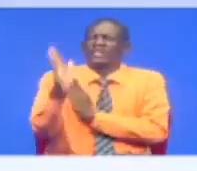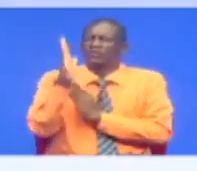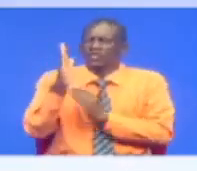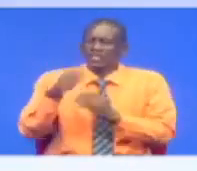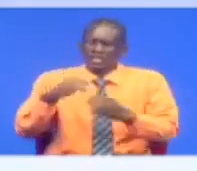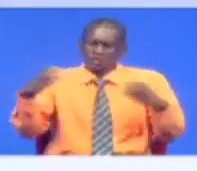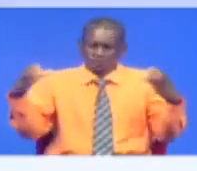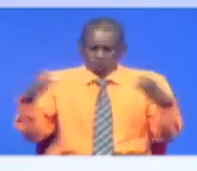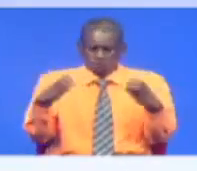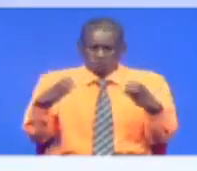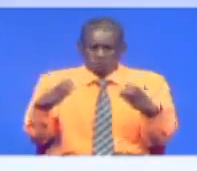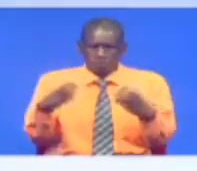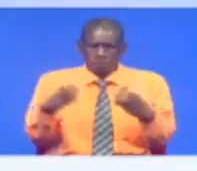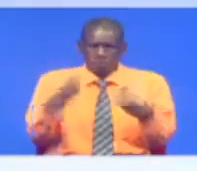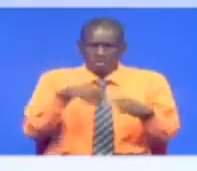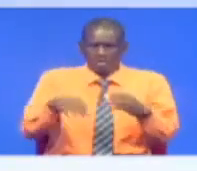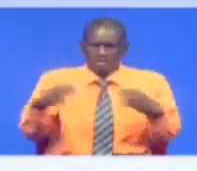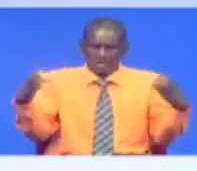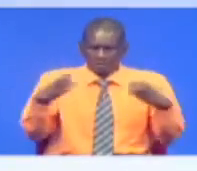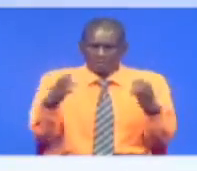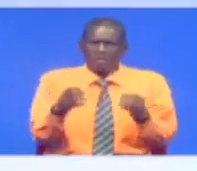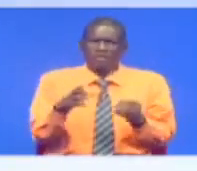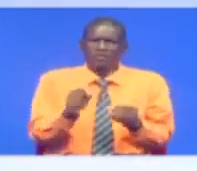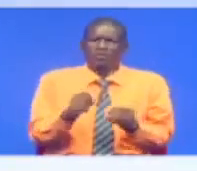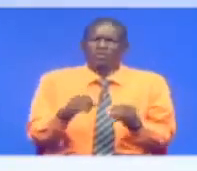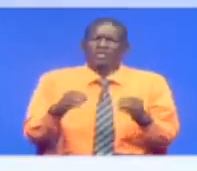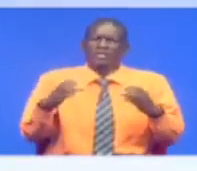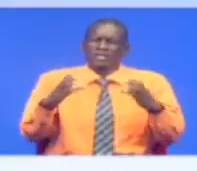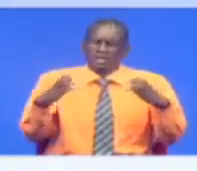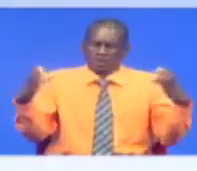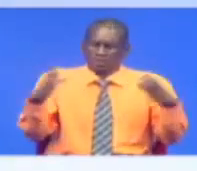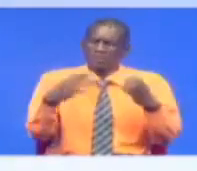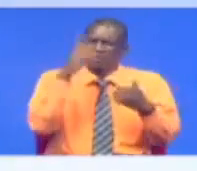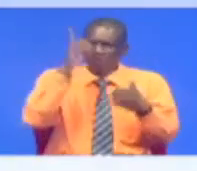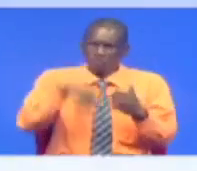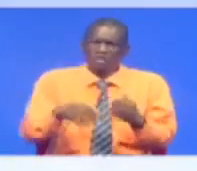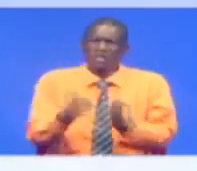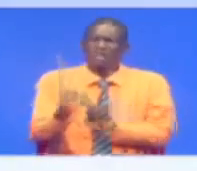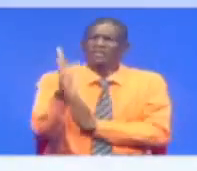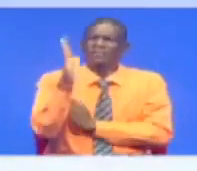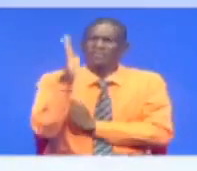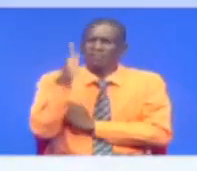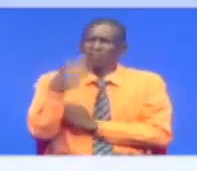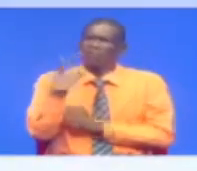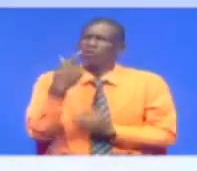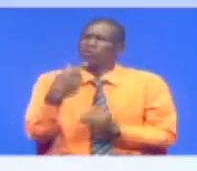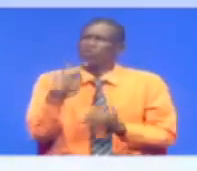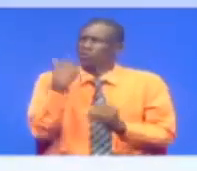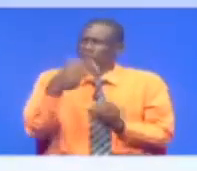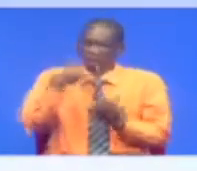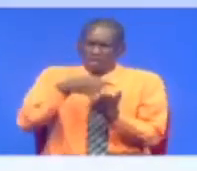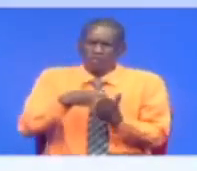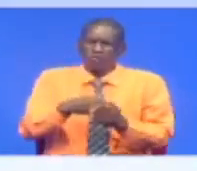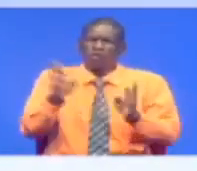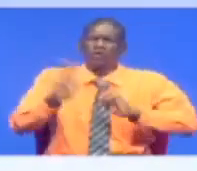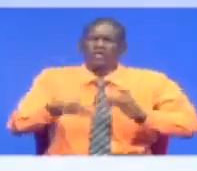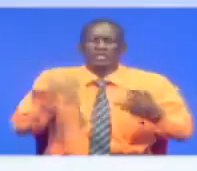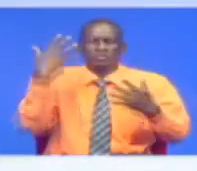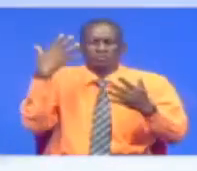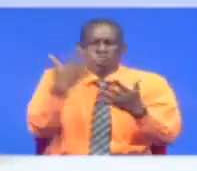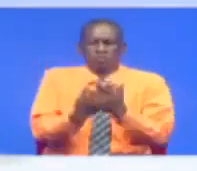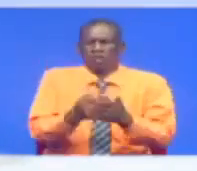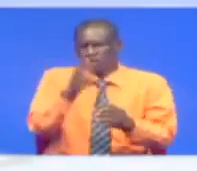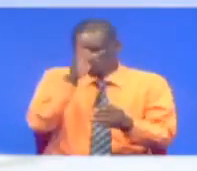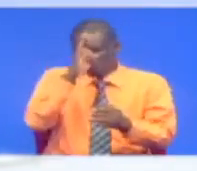firm. Kakuzi maintains that the guards who were involved were already reported to the police and that investigations are still